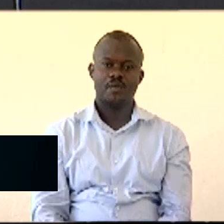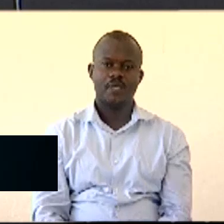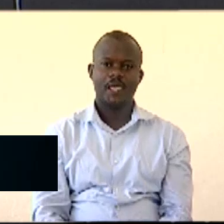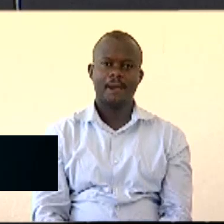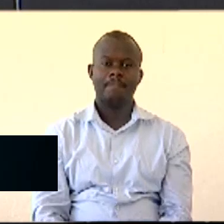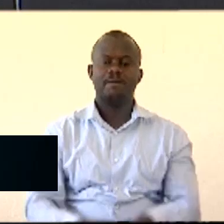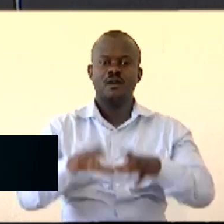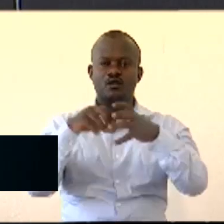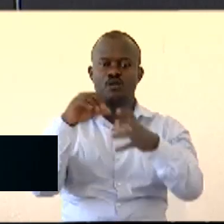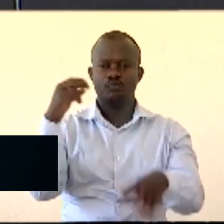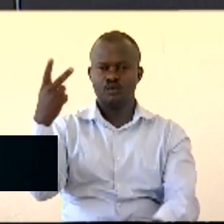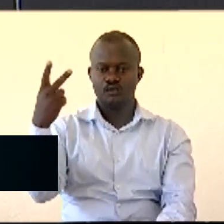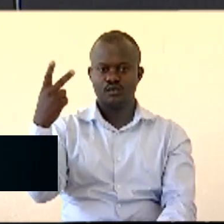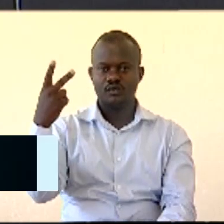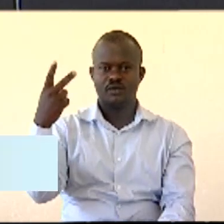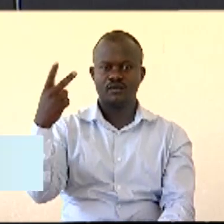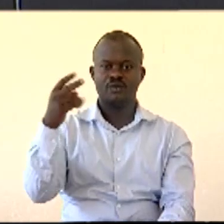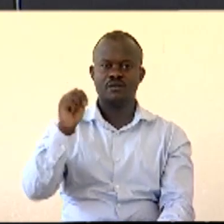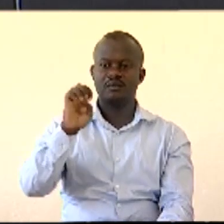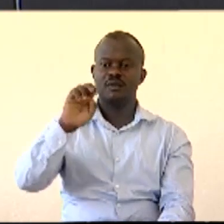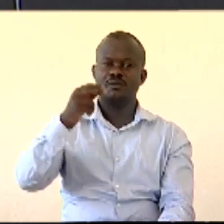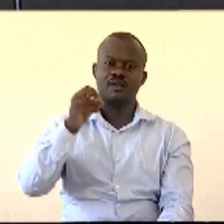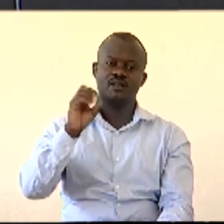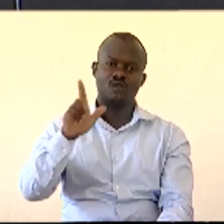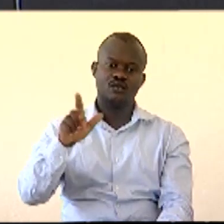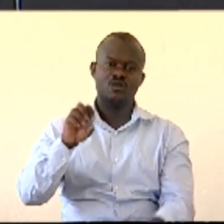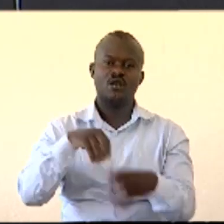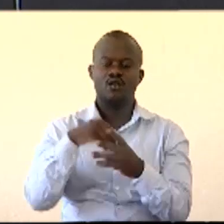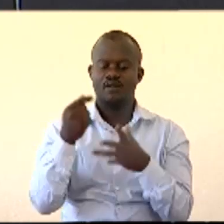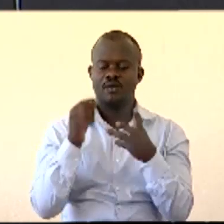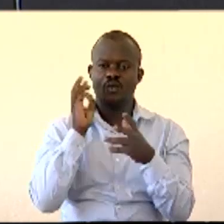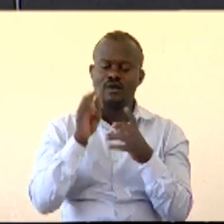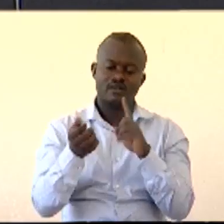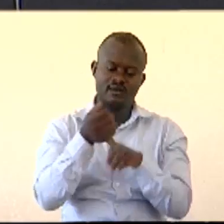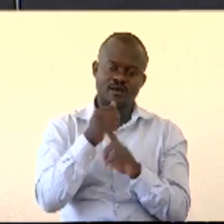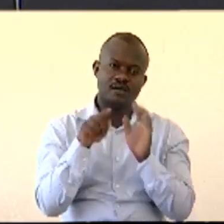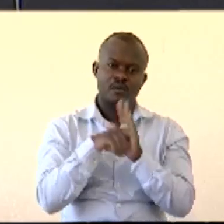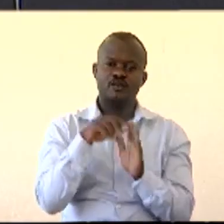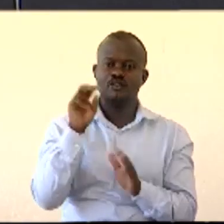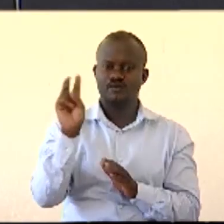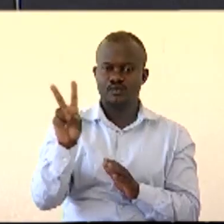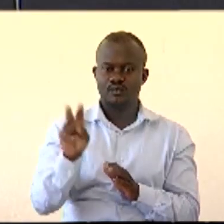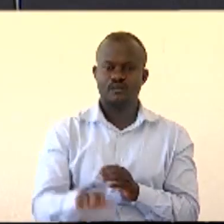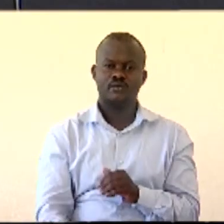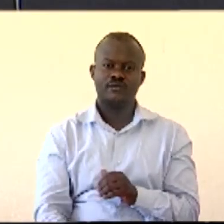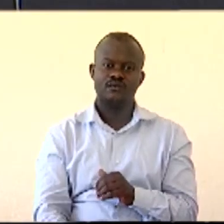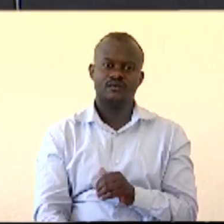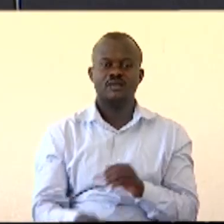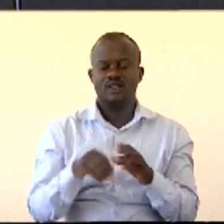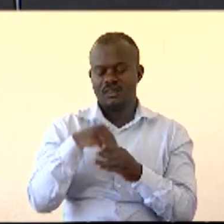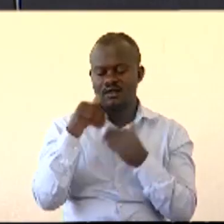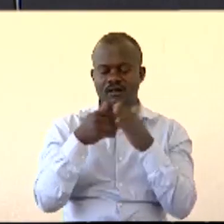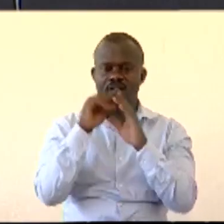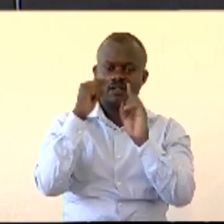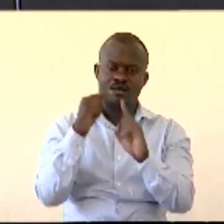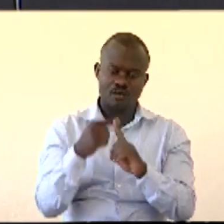Group 2 metals or elements, they will carry positive 2 in the combined